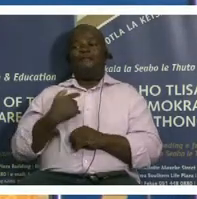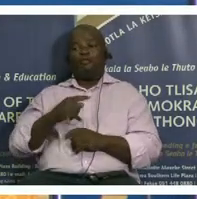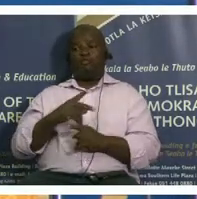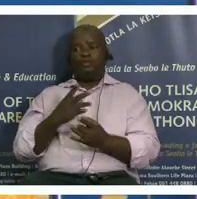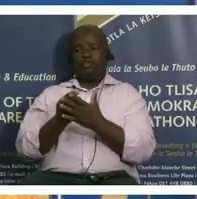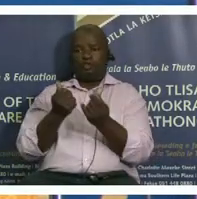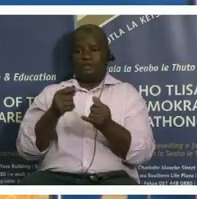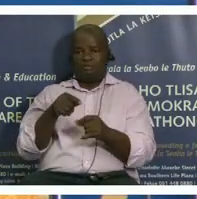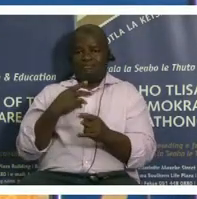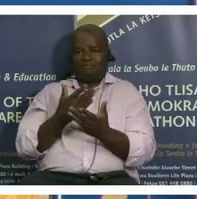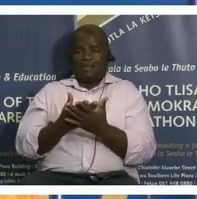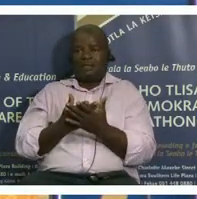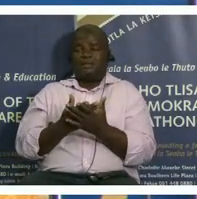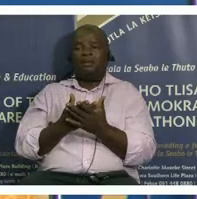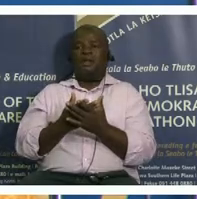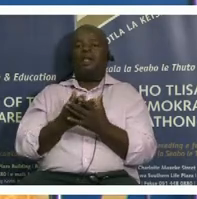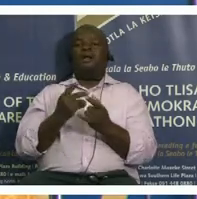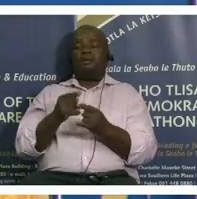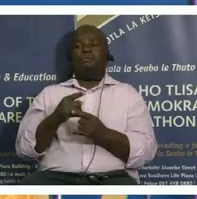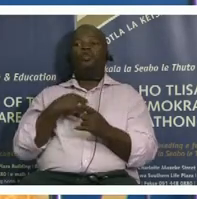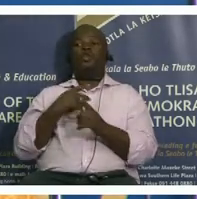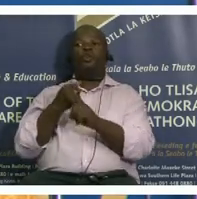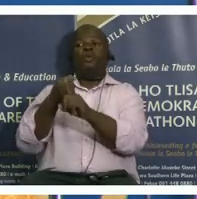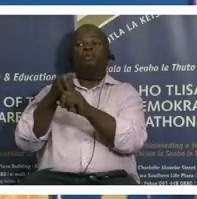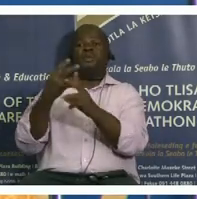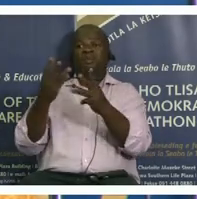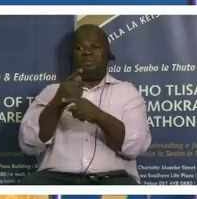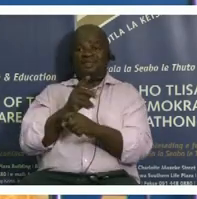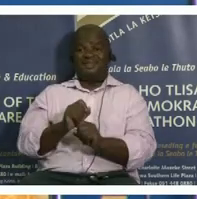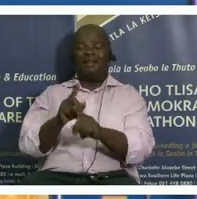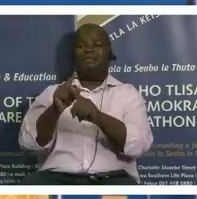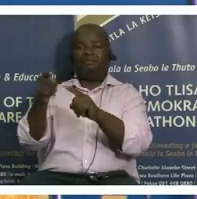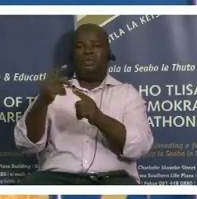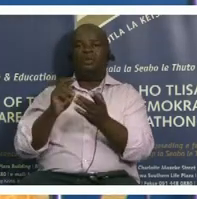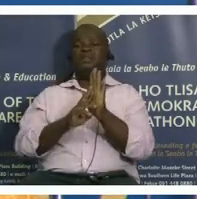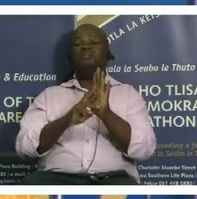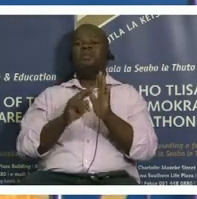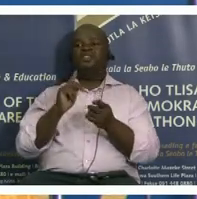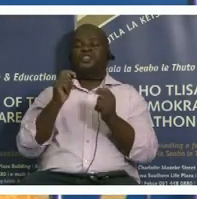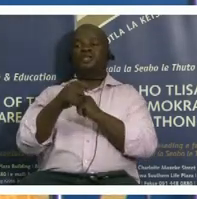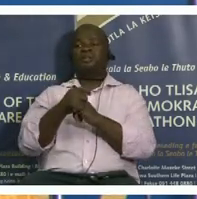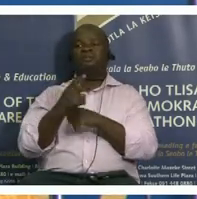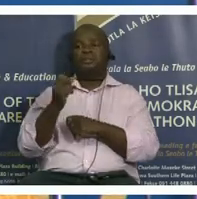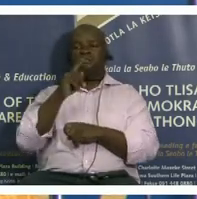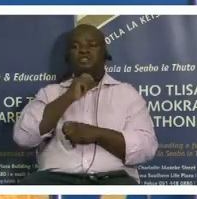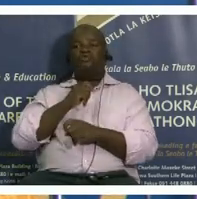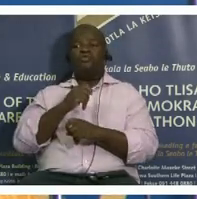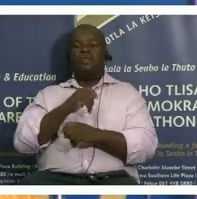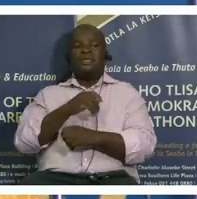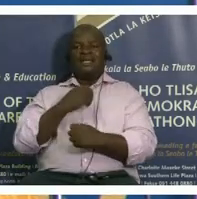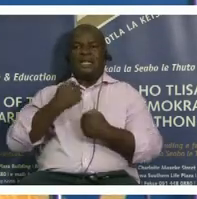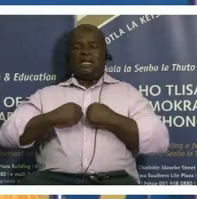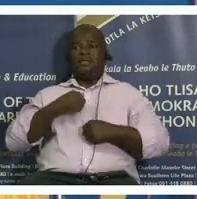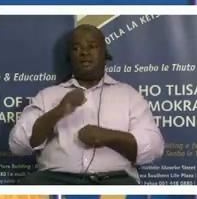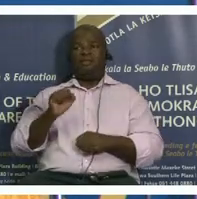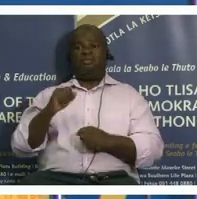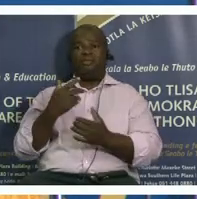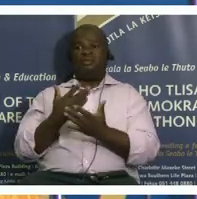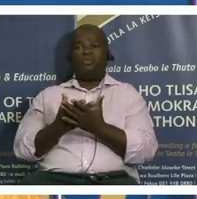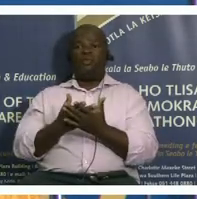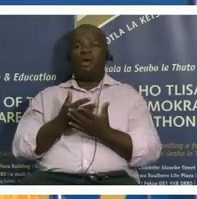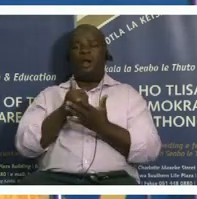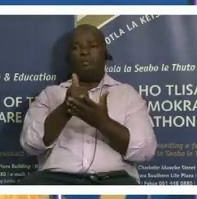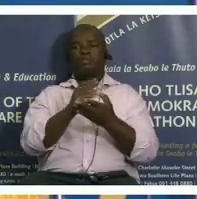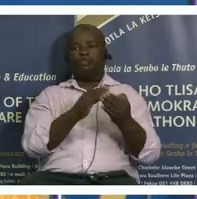on our people to become agents of change and put their energies at the disposal of communities.